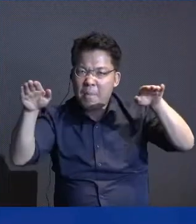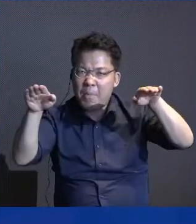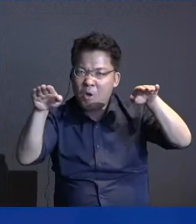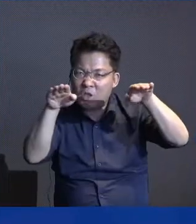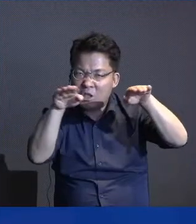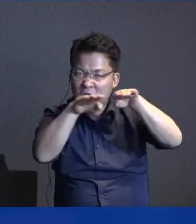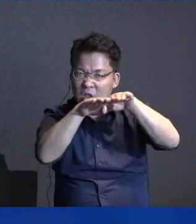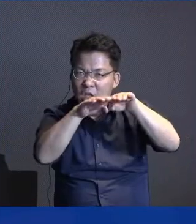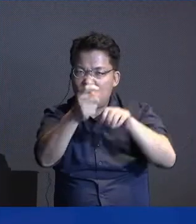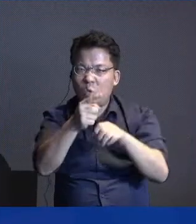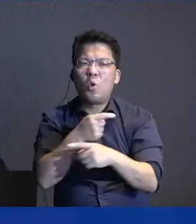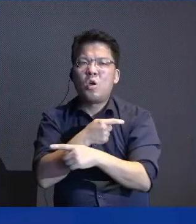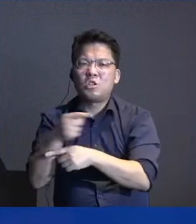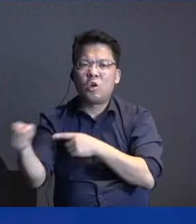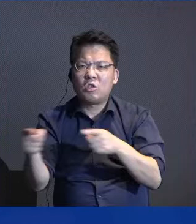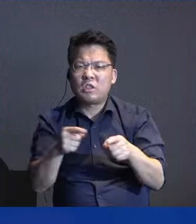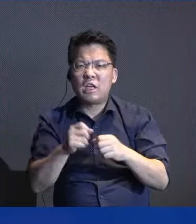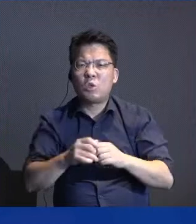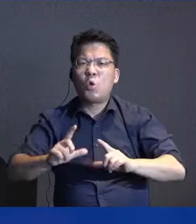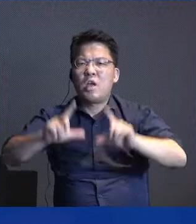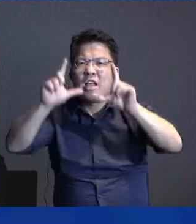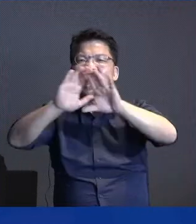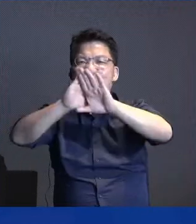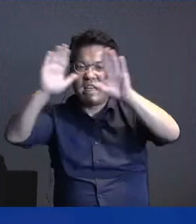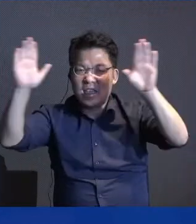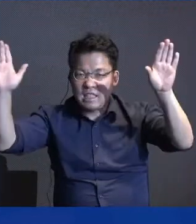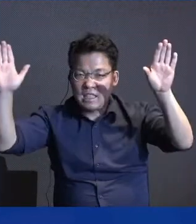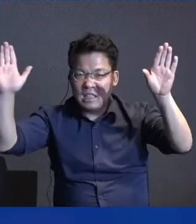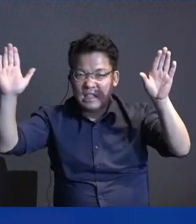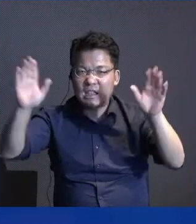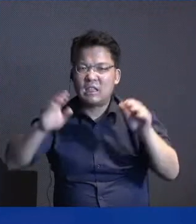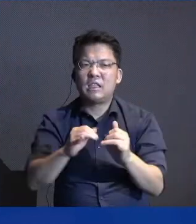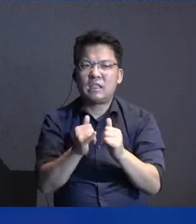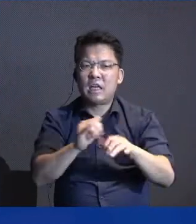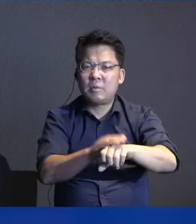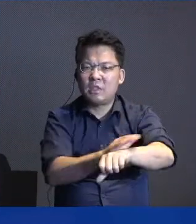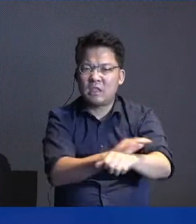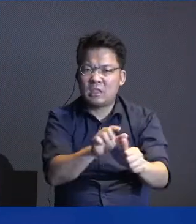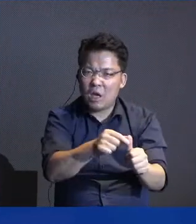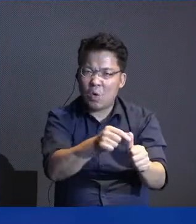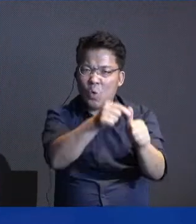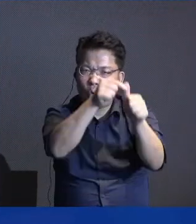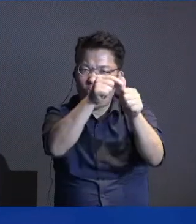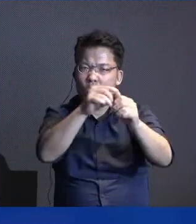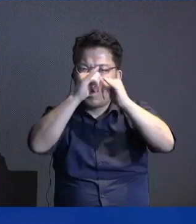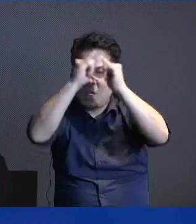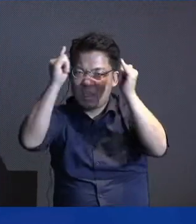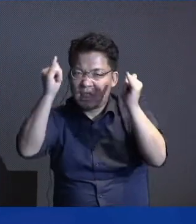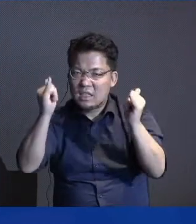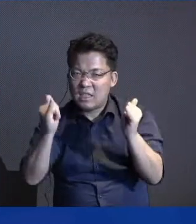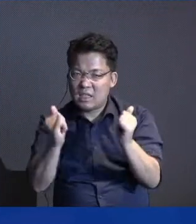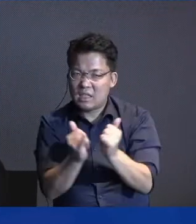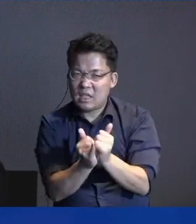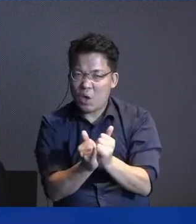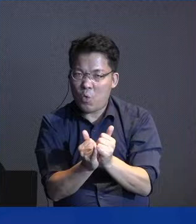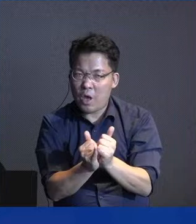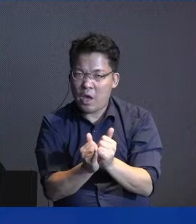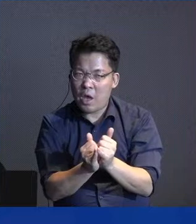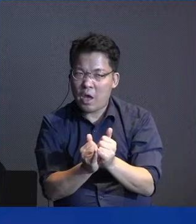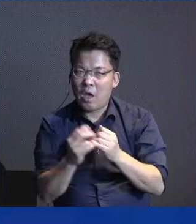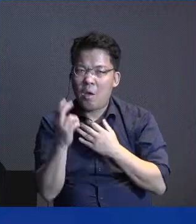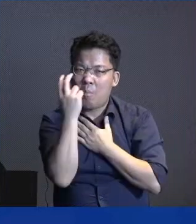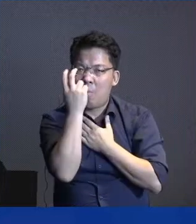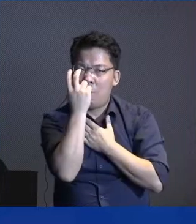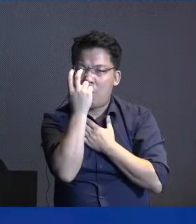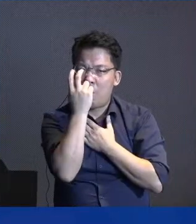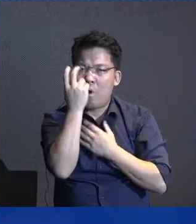employment conditions, socio-economic disparities, differences in social security policies, human rights